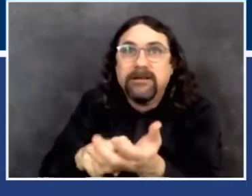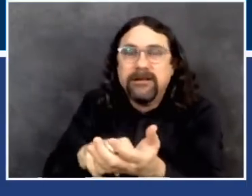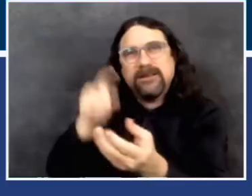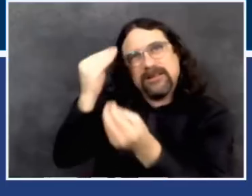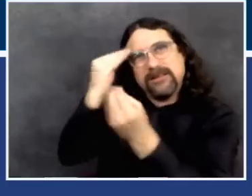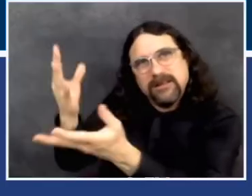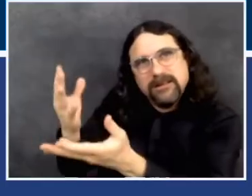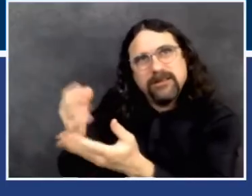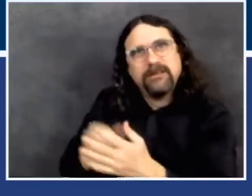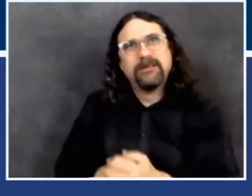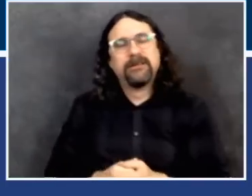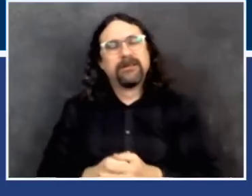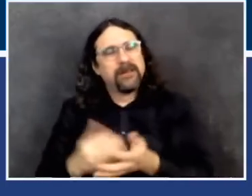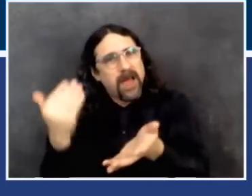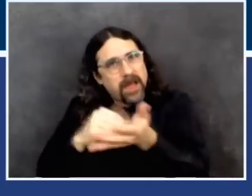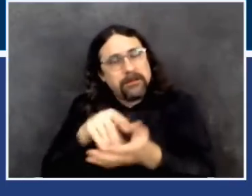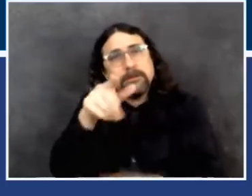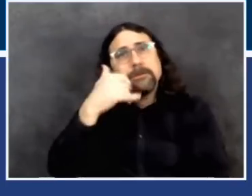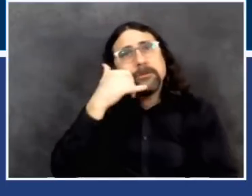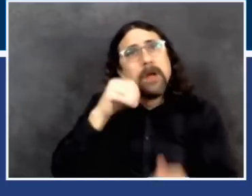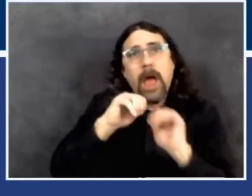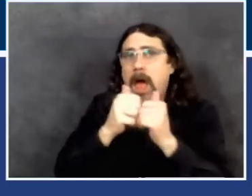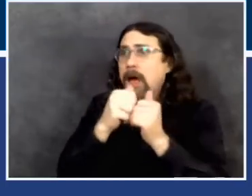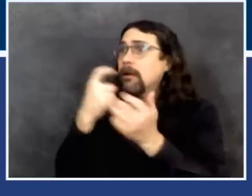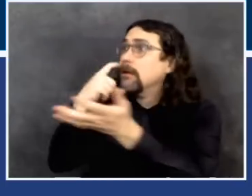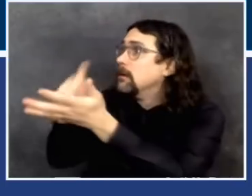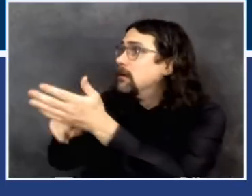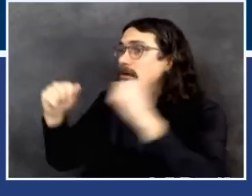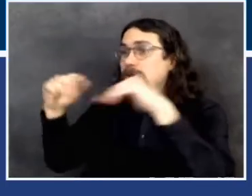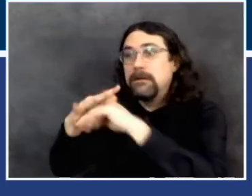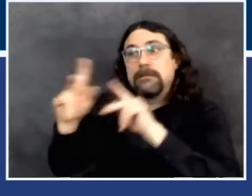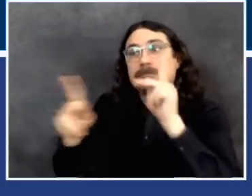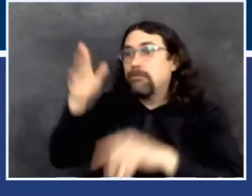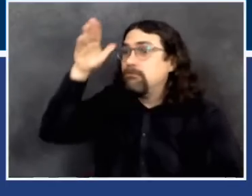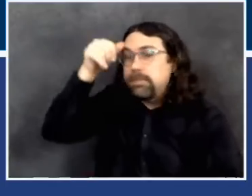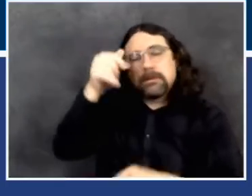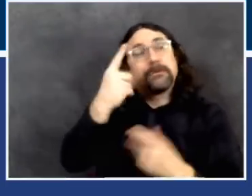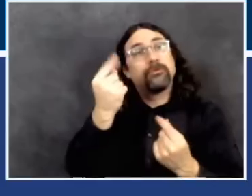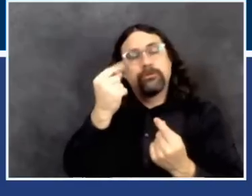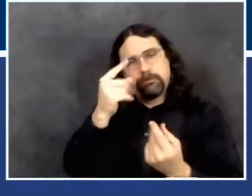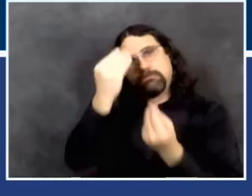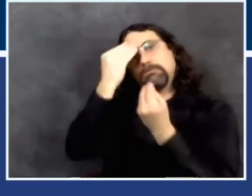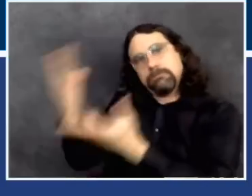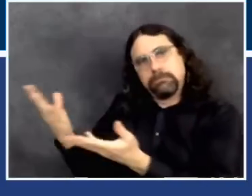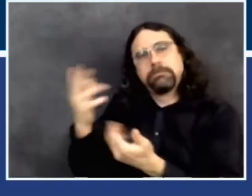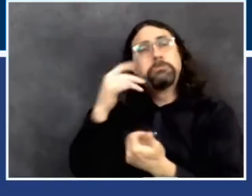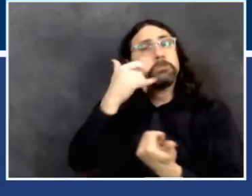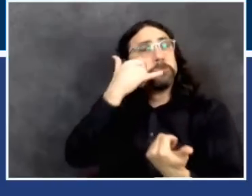need those photos. We need those locations so we can enforce right away.